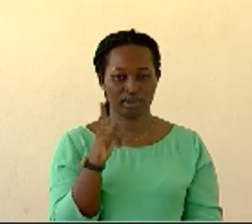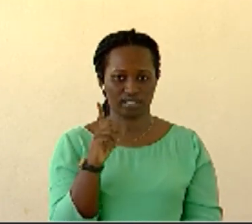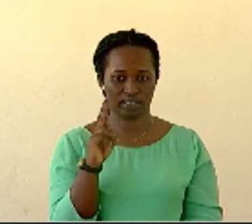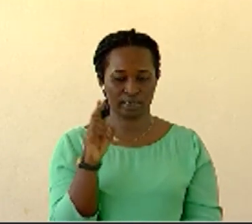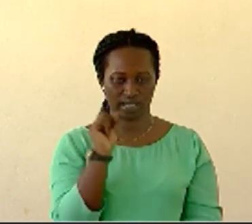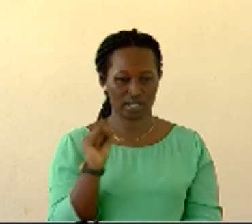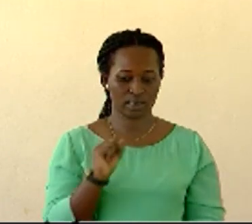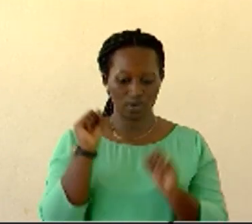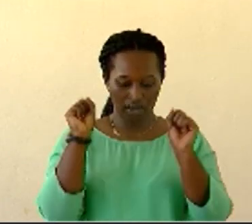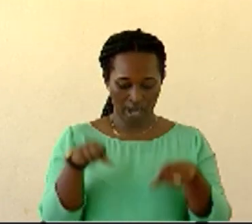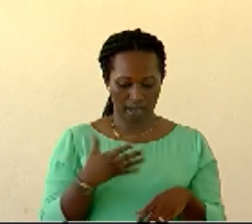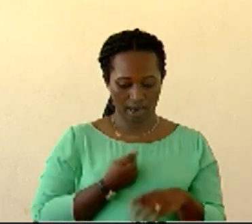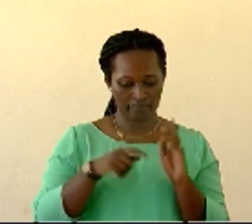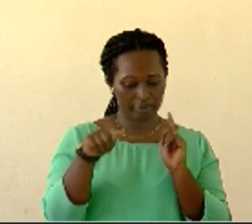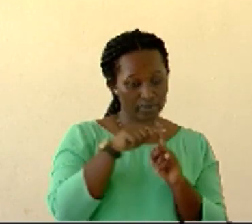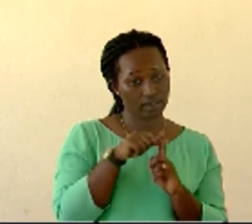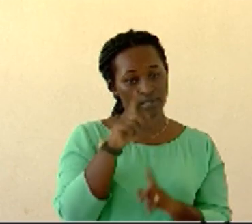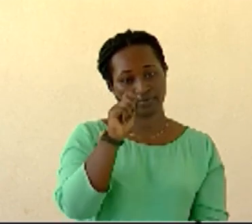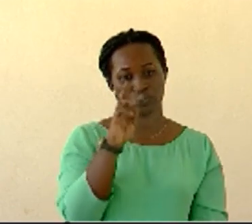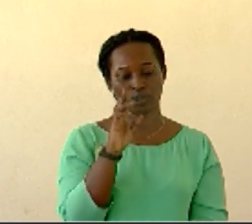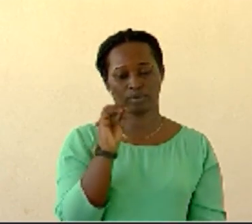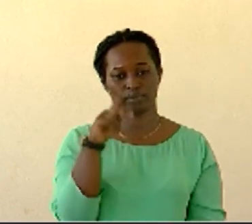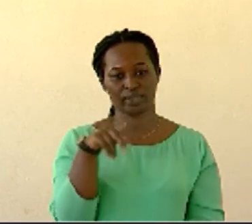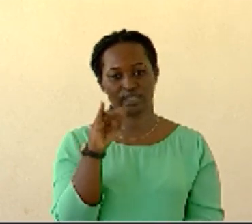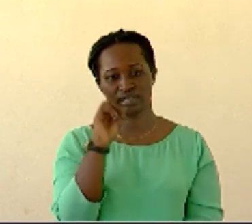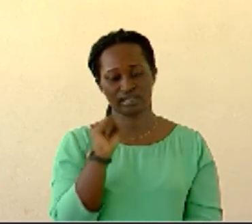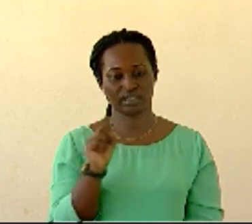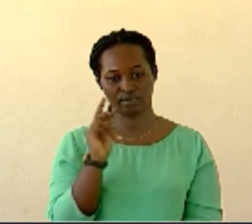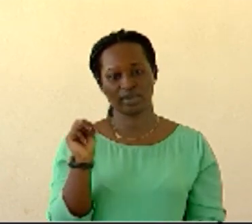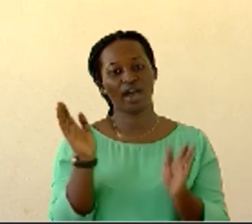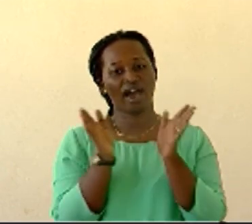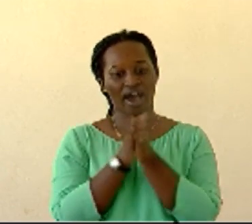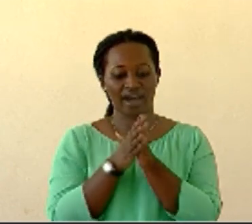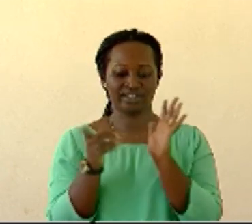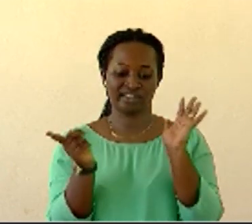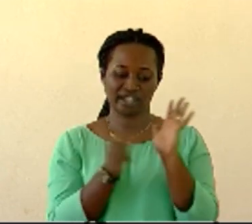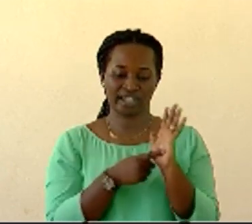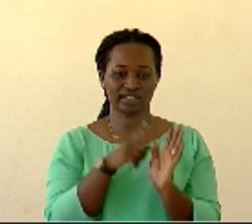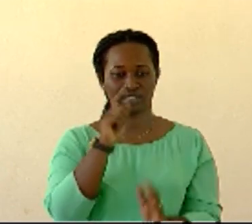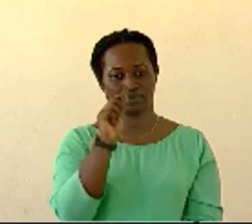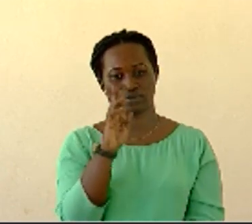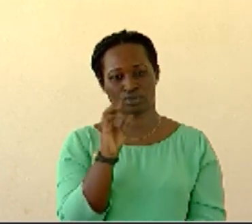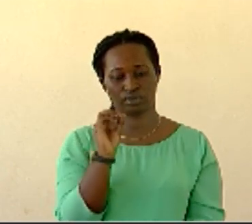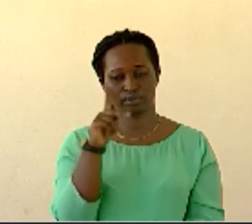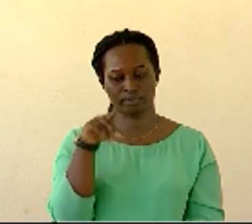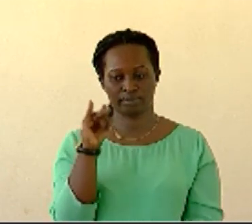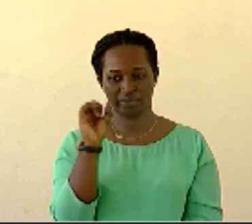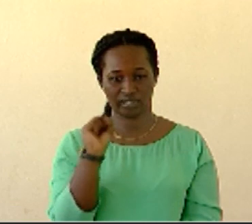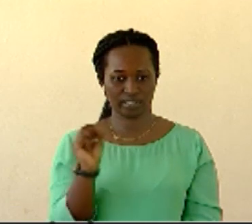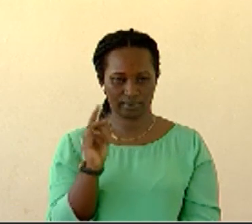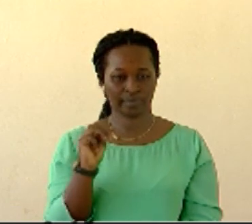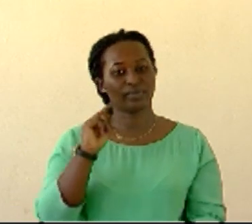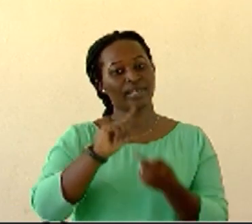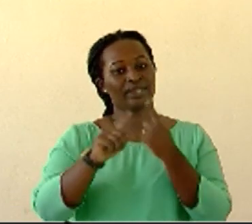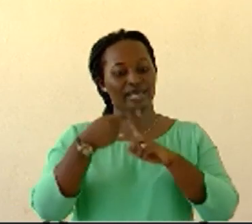have positive tropism and negative tropism. Dear students, do you understand